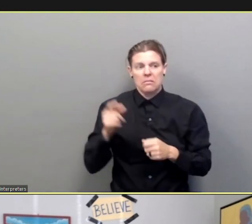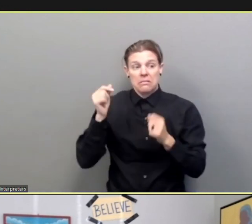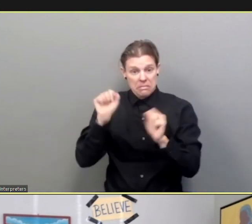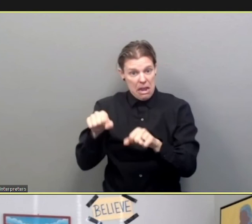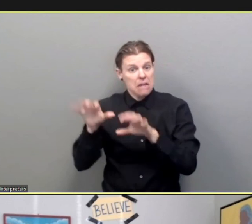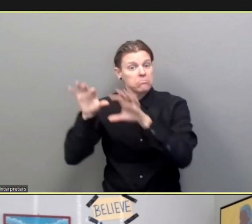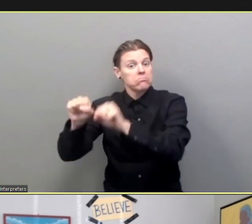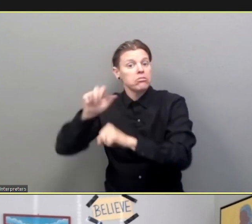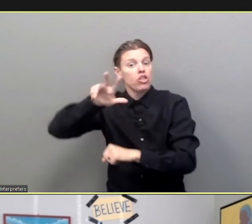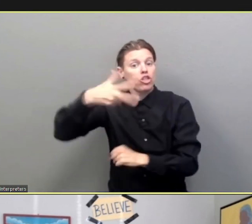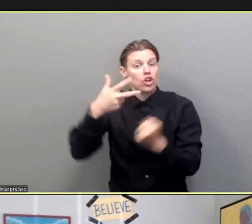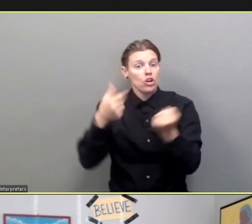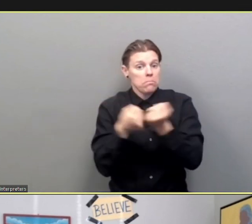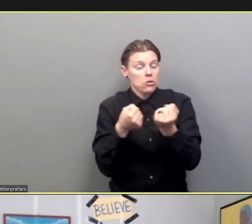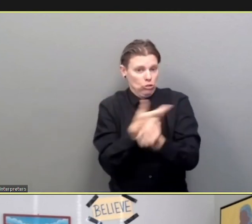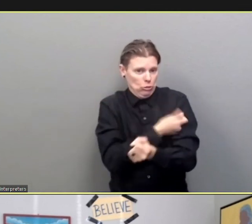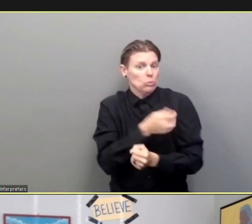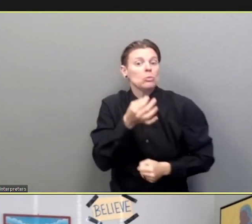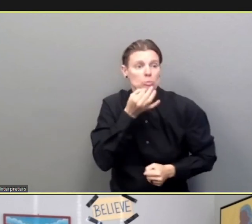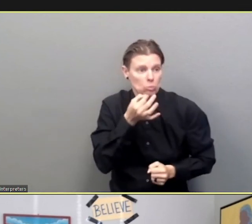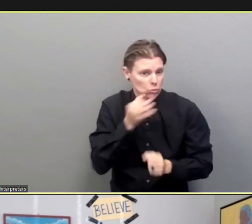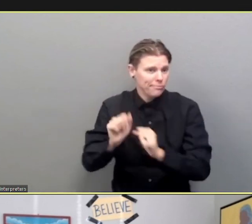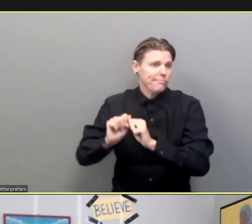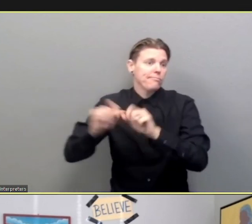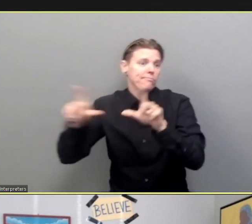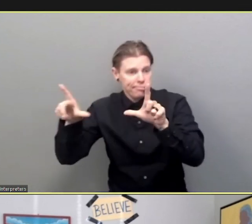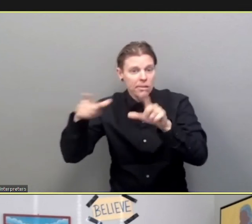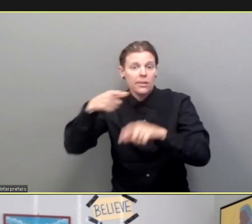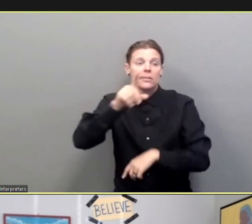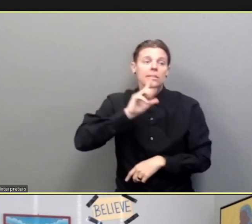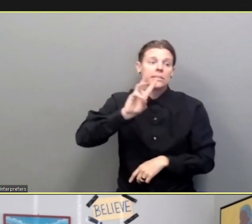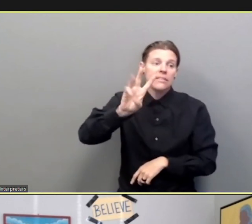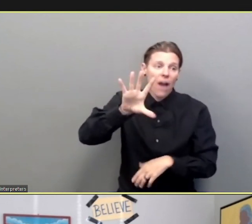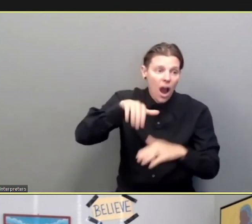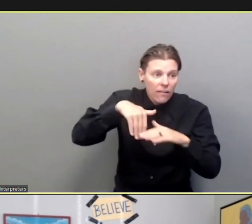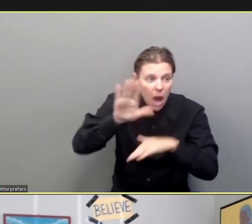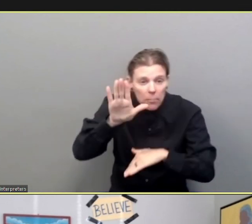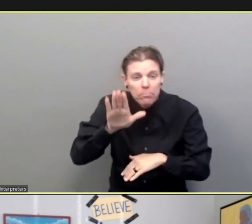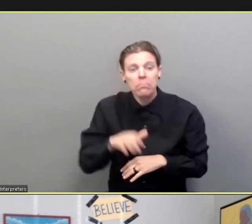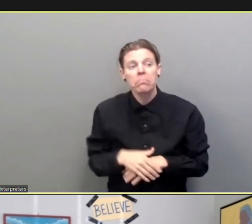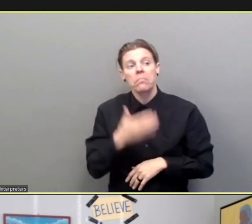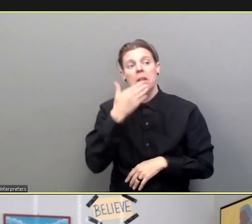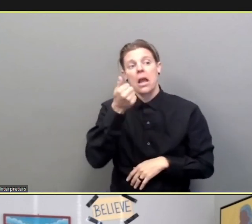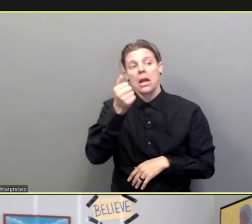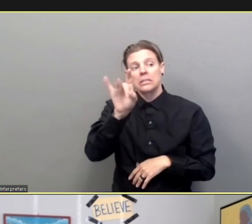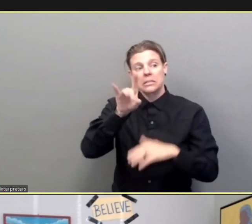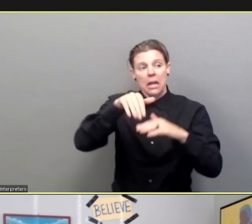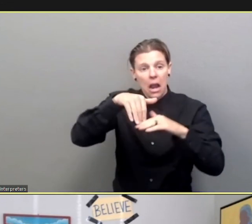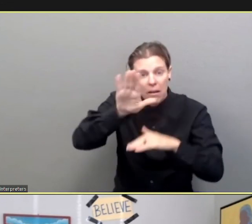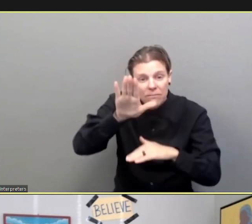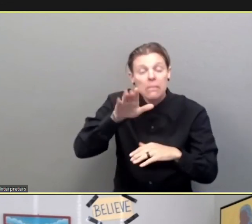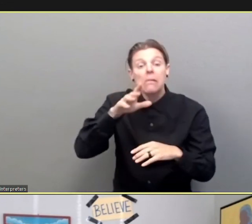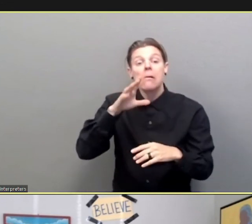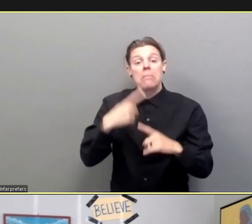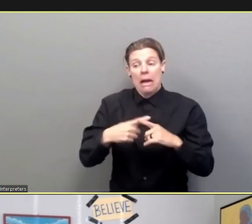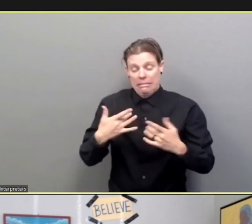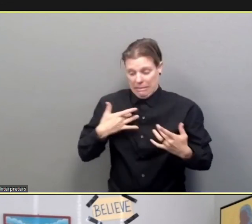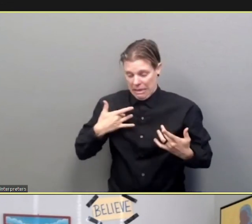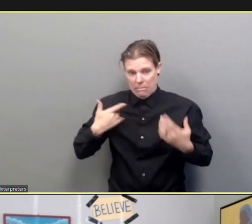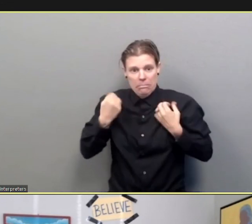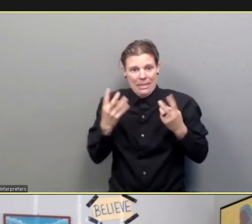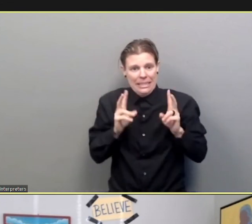like over 18 with an underlying condition, which basically is those two groups, and